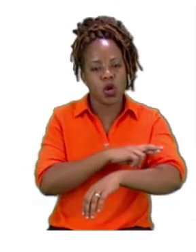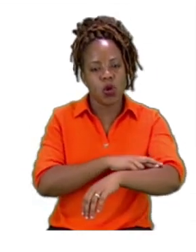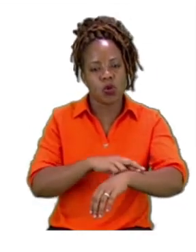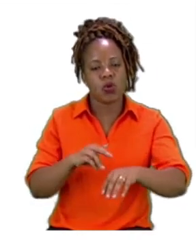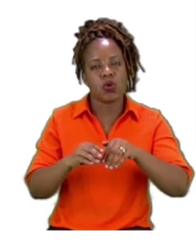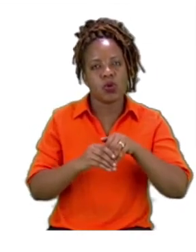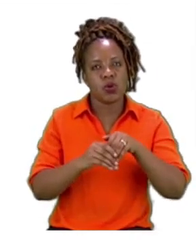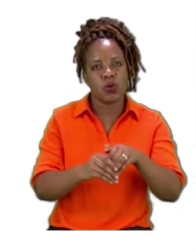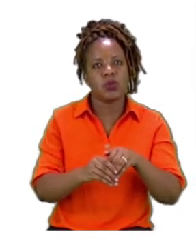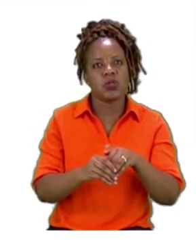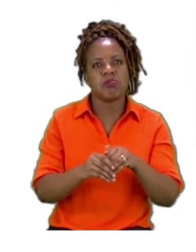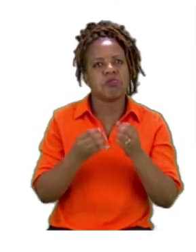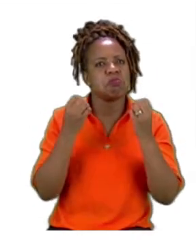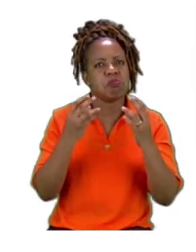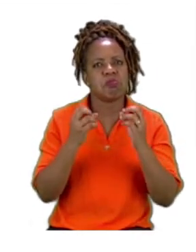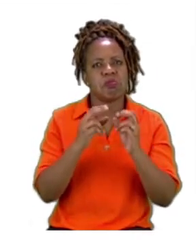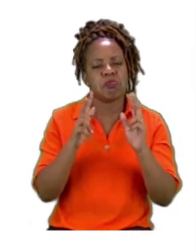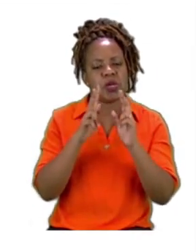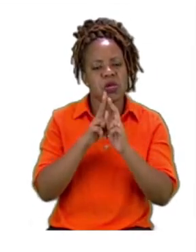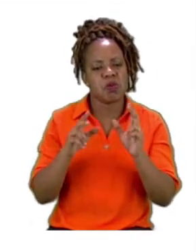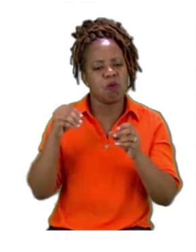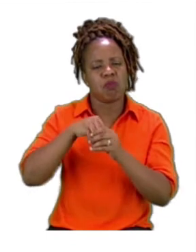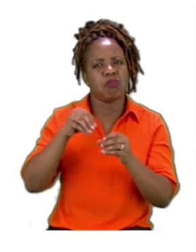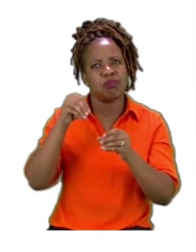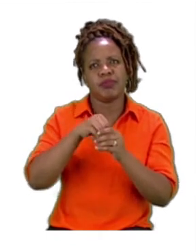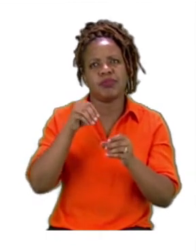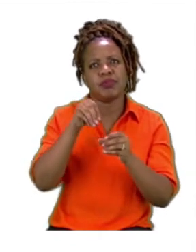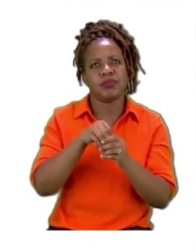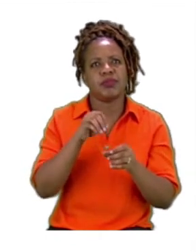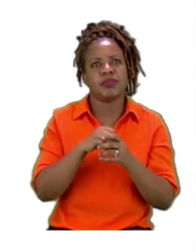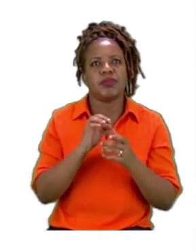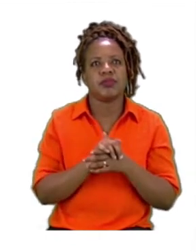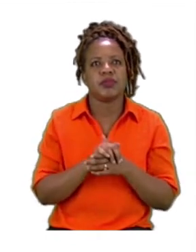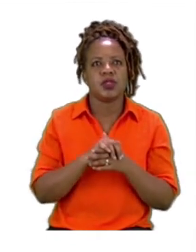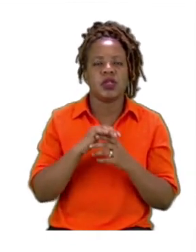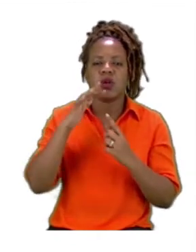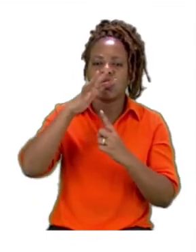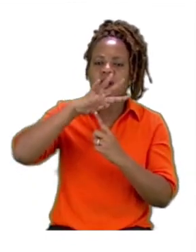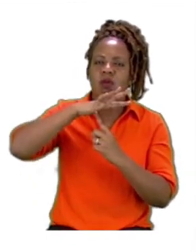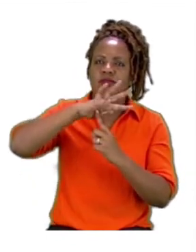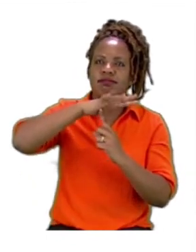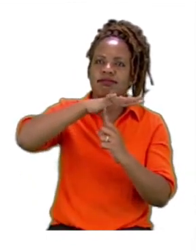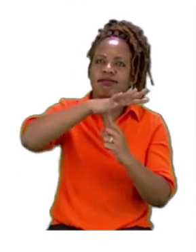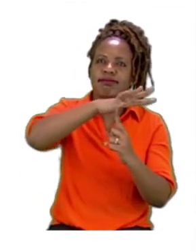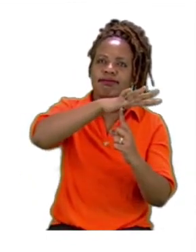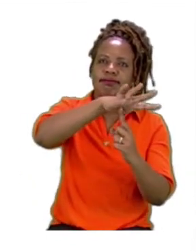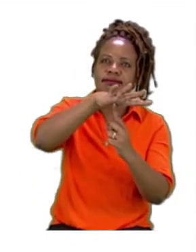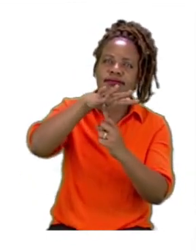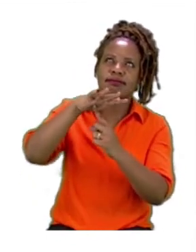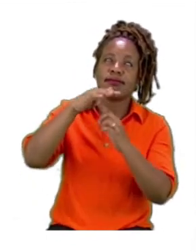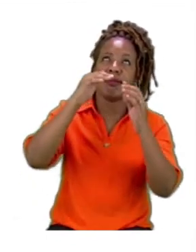A helicopter is part of air transport which is